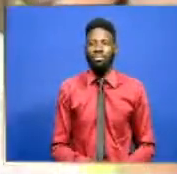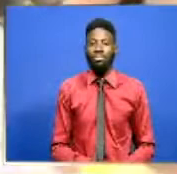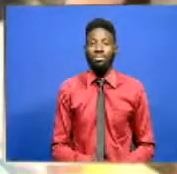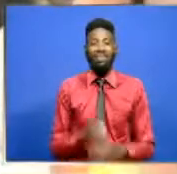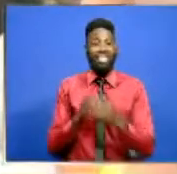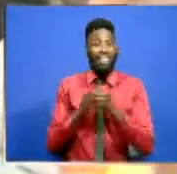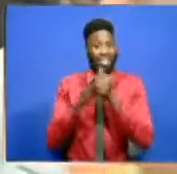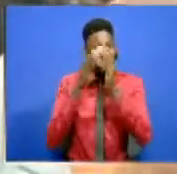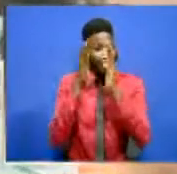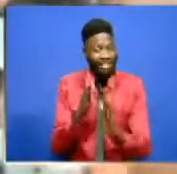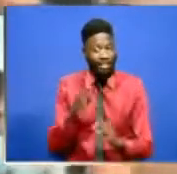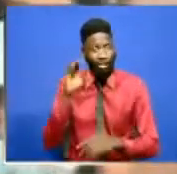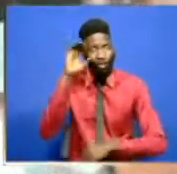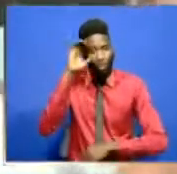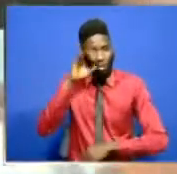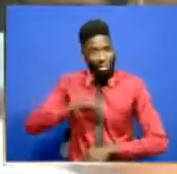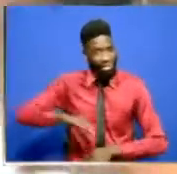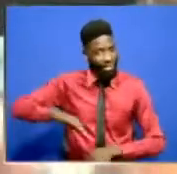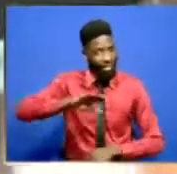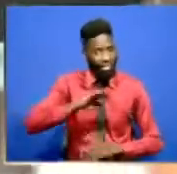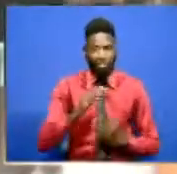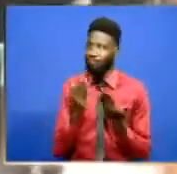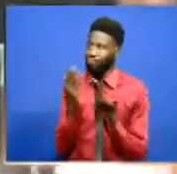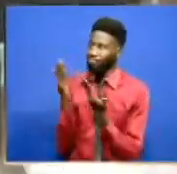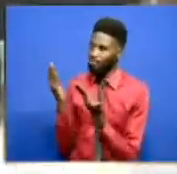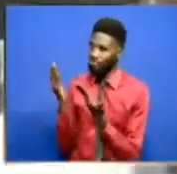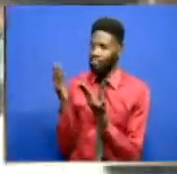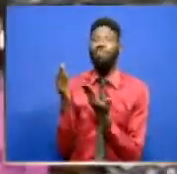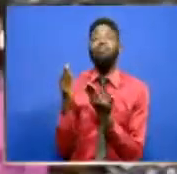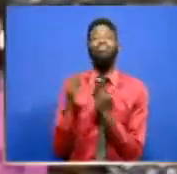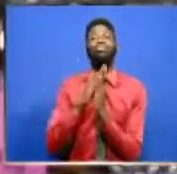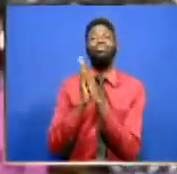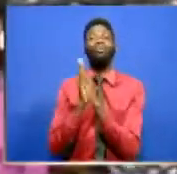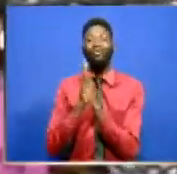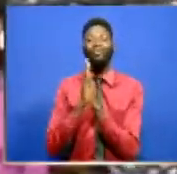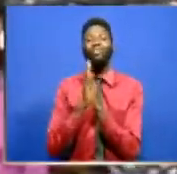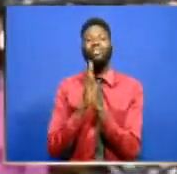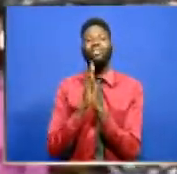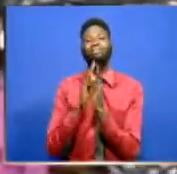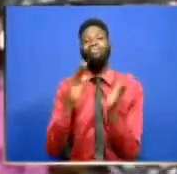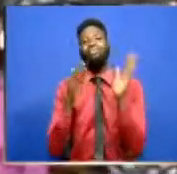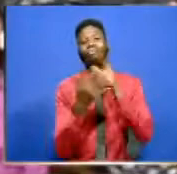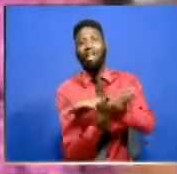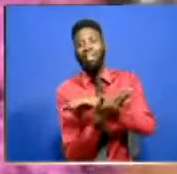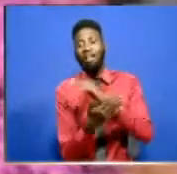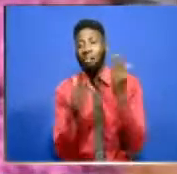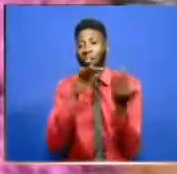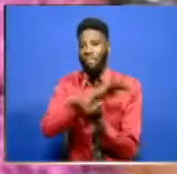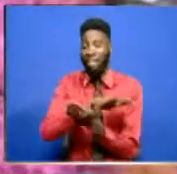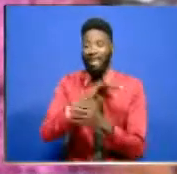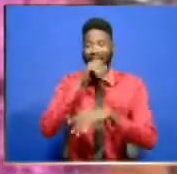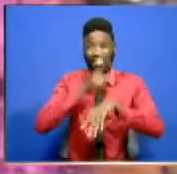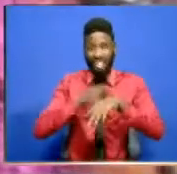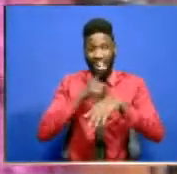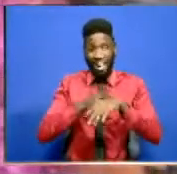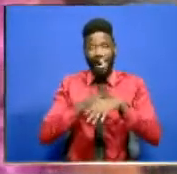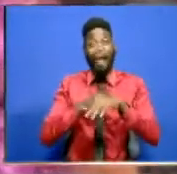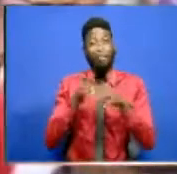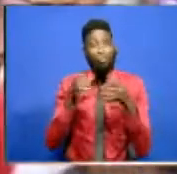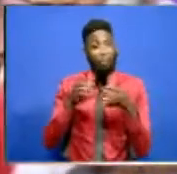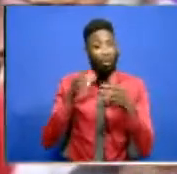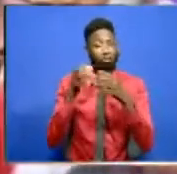Leaders drawn from the coast region appear to be reading from different scripts as the call to unite under one political umbrella continue to